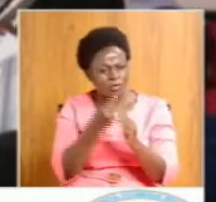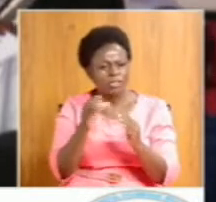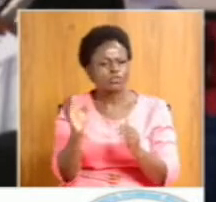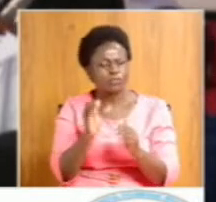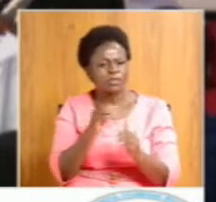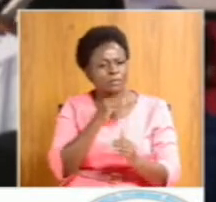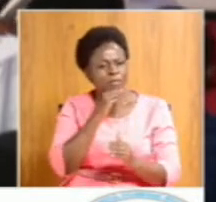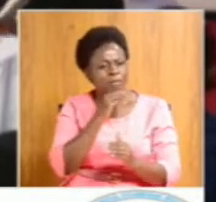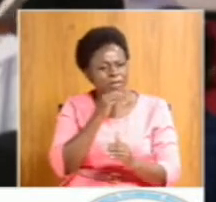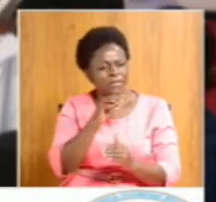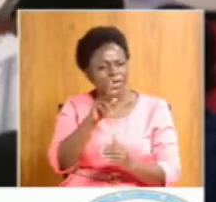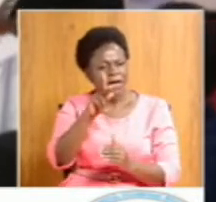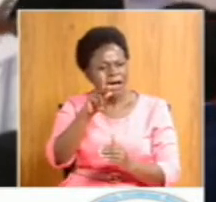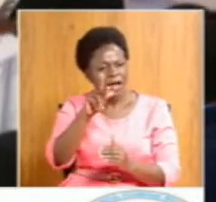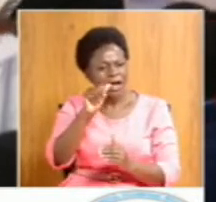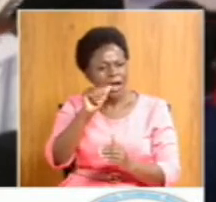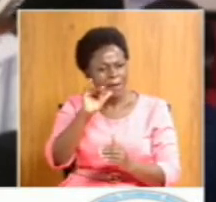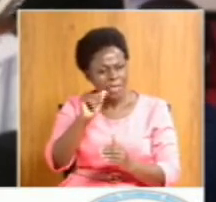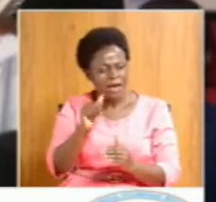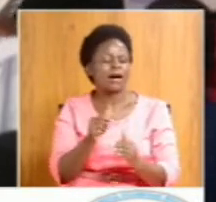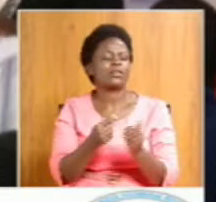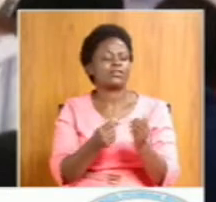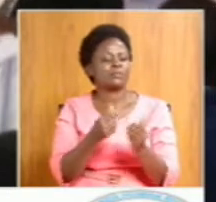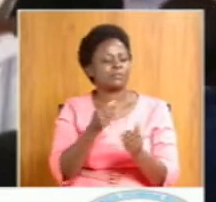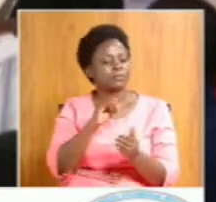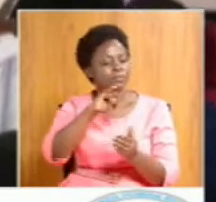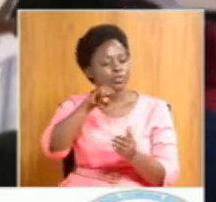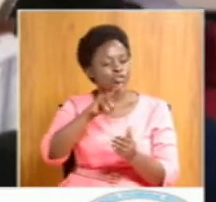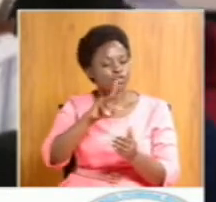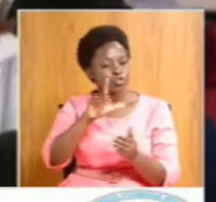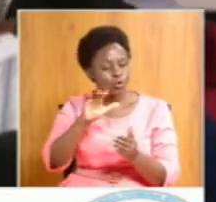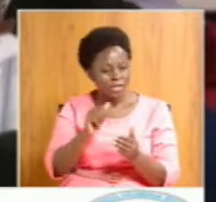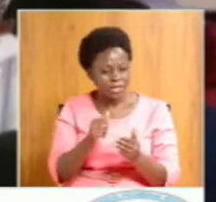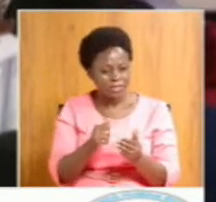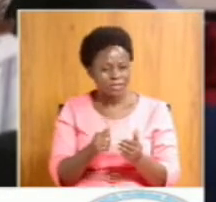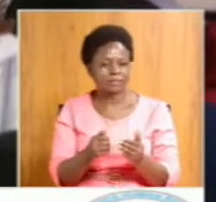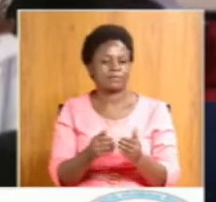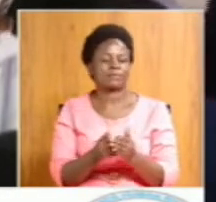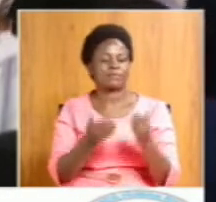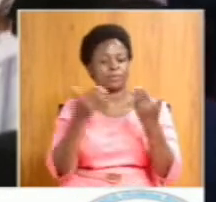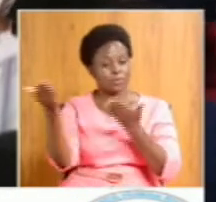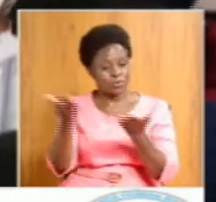Mr. Kamya Julius. Mr. Kamya Julius, you're most welcome. Please a round of applause for Mr. Kamya Julius.